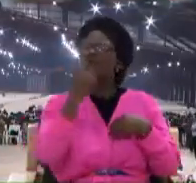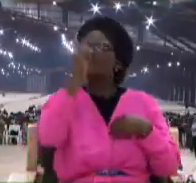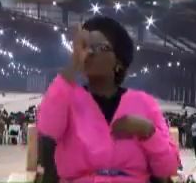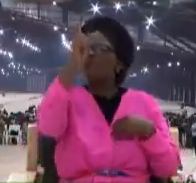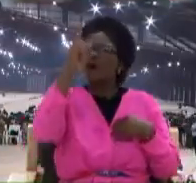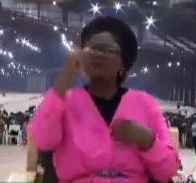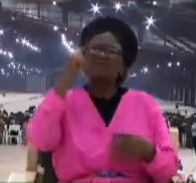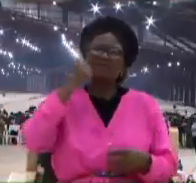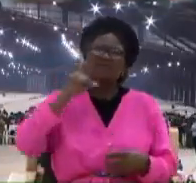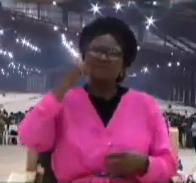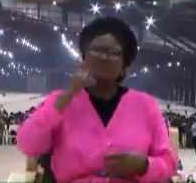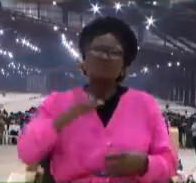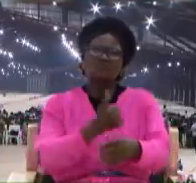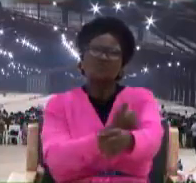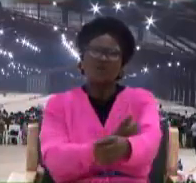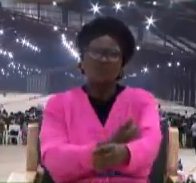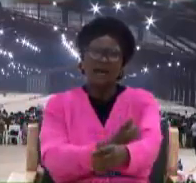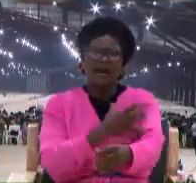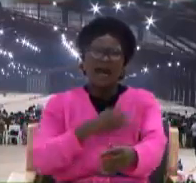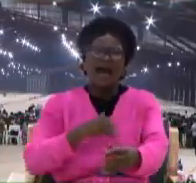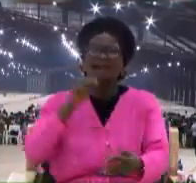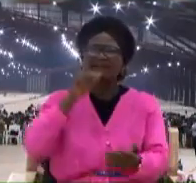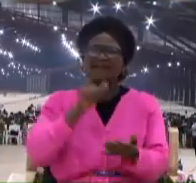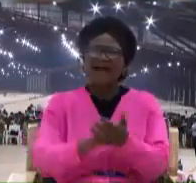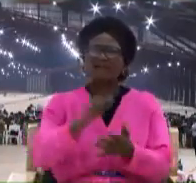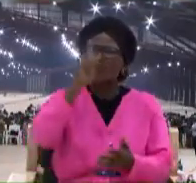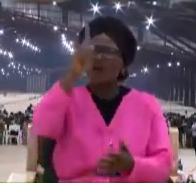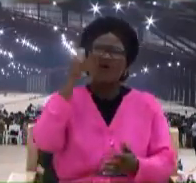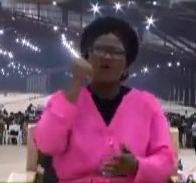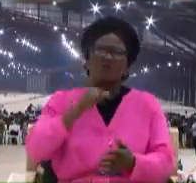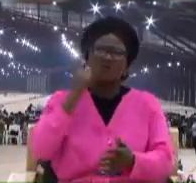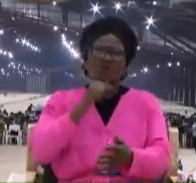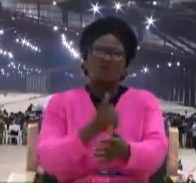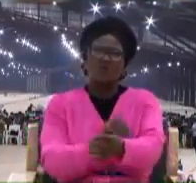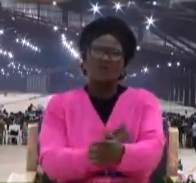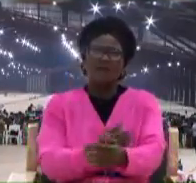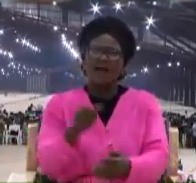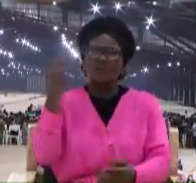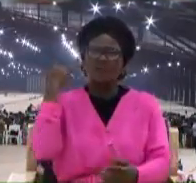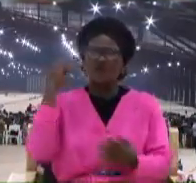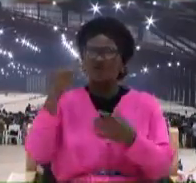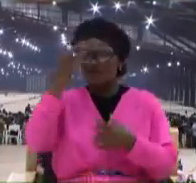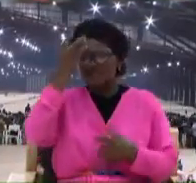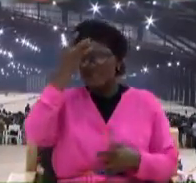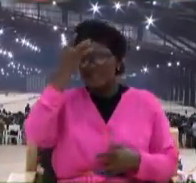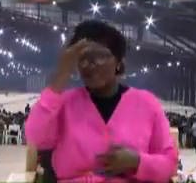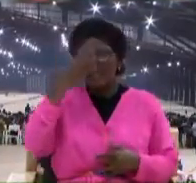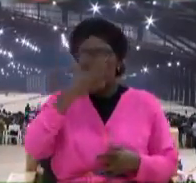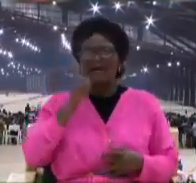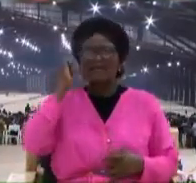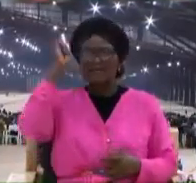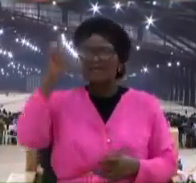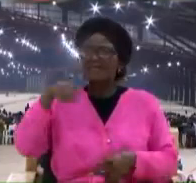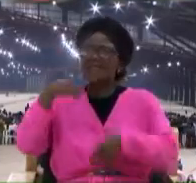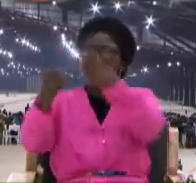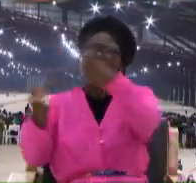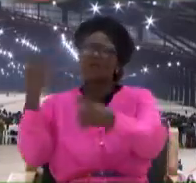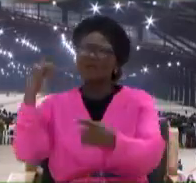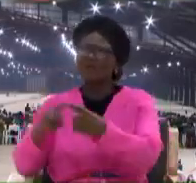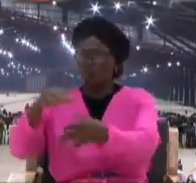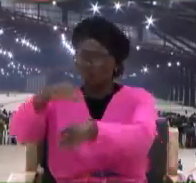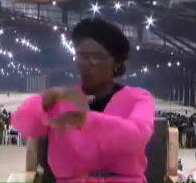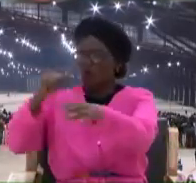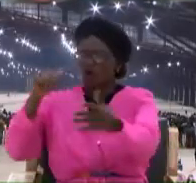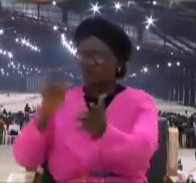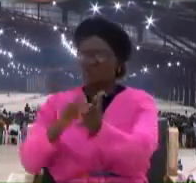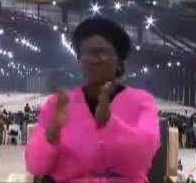And that one daughter was sick. And then he came to call Jesus Christ to come and